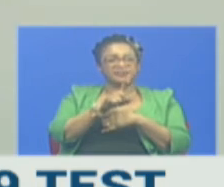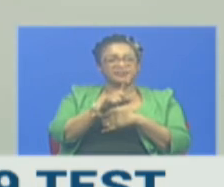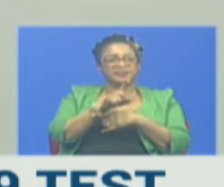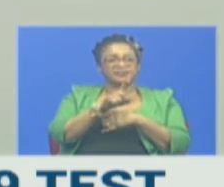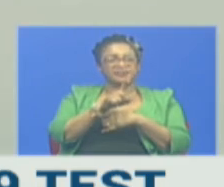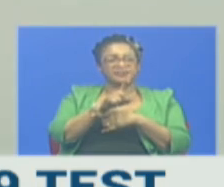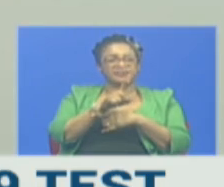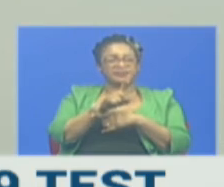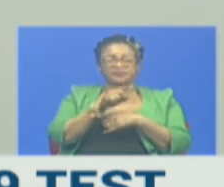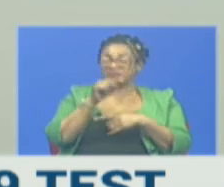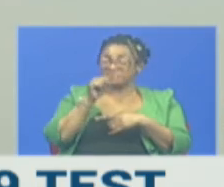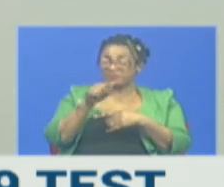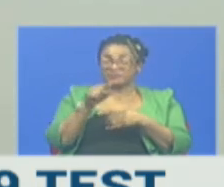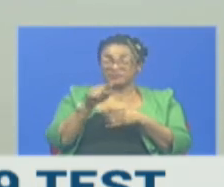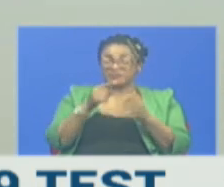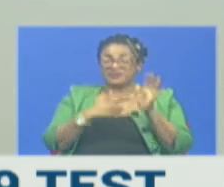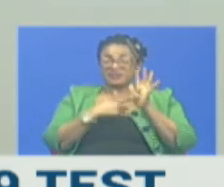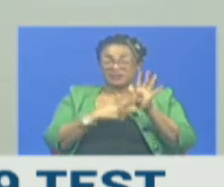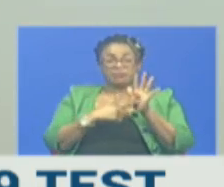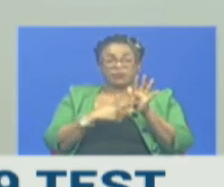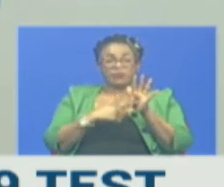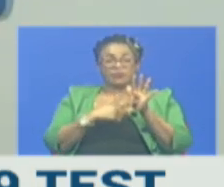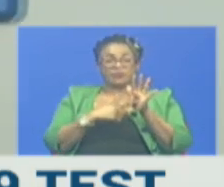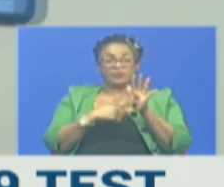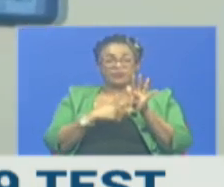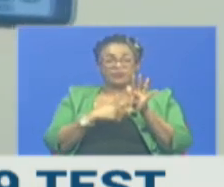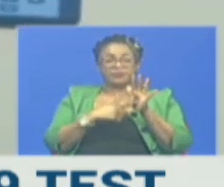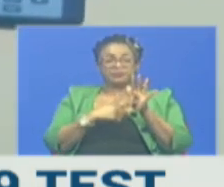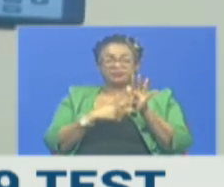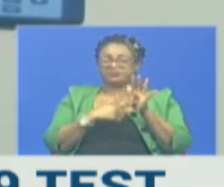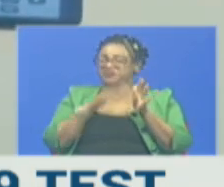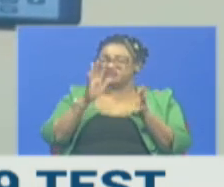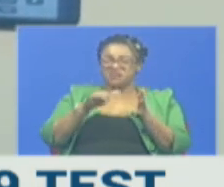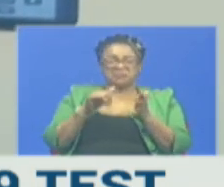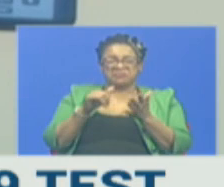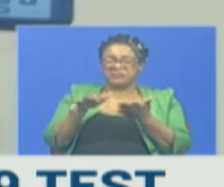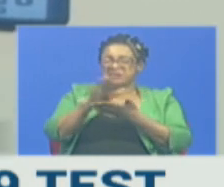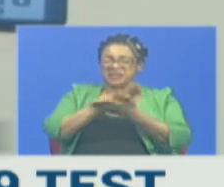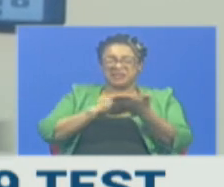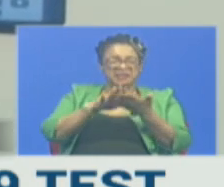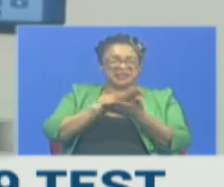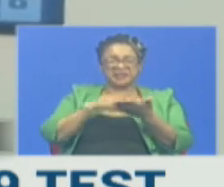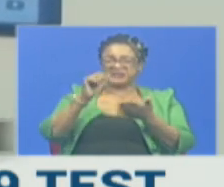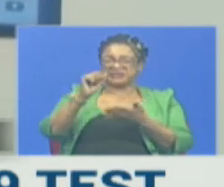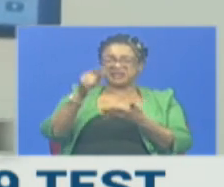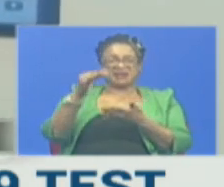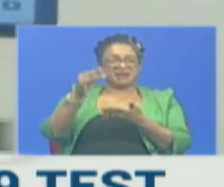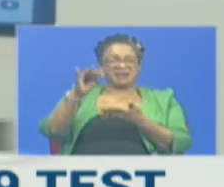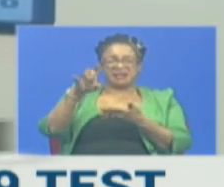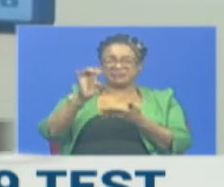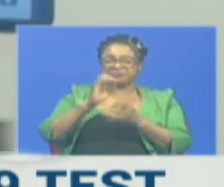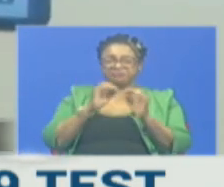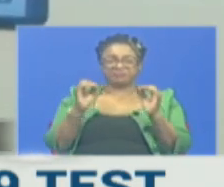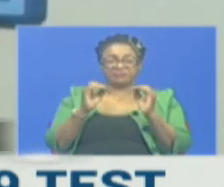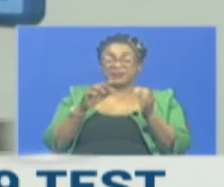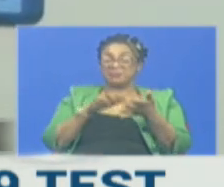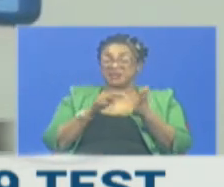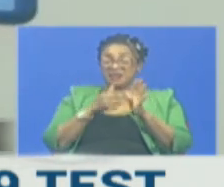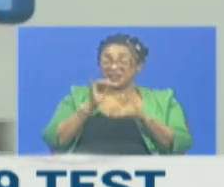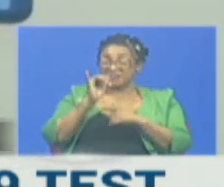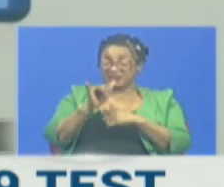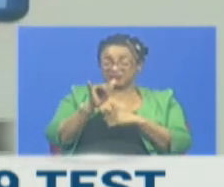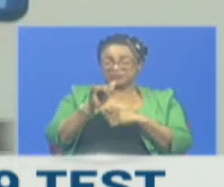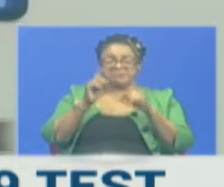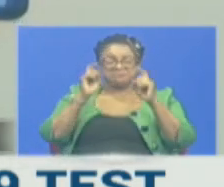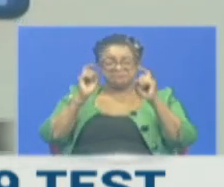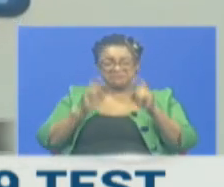not collected from the from sterile areas. And for that, this medium has to